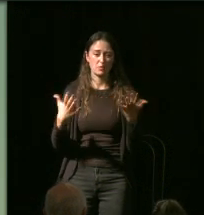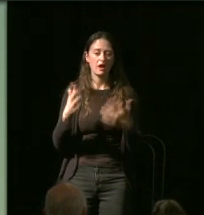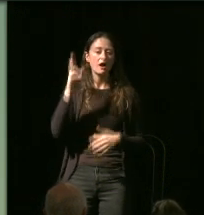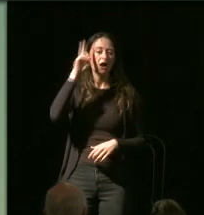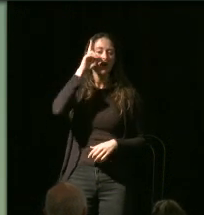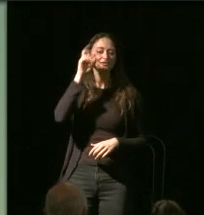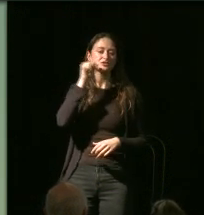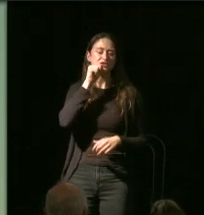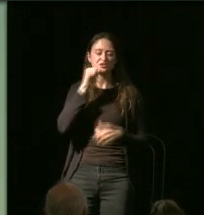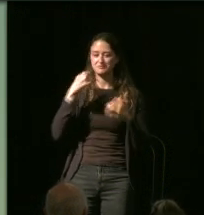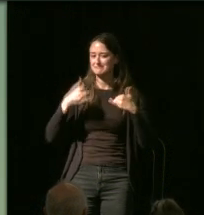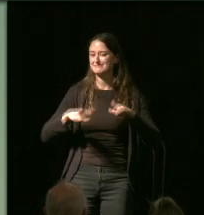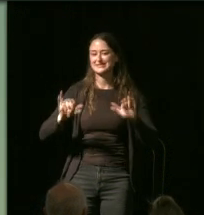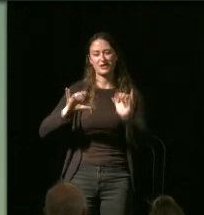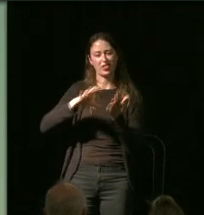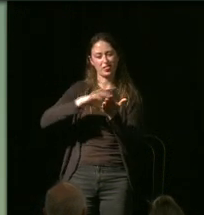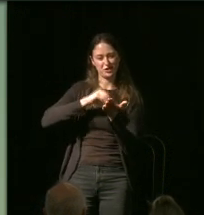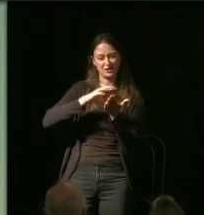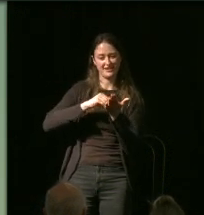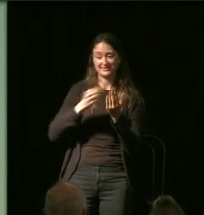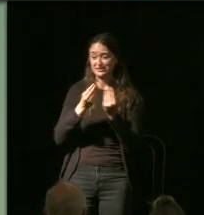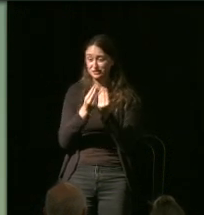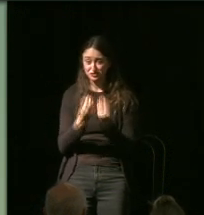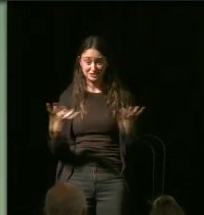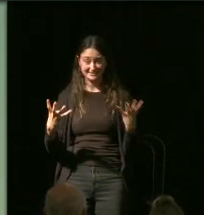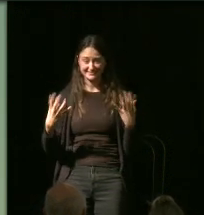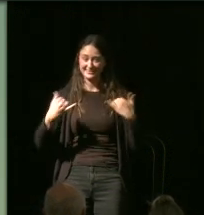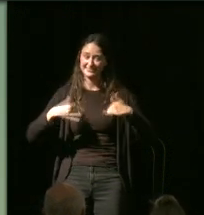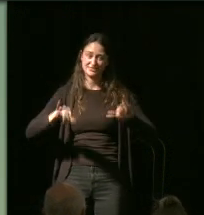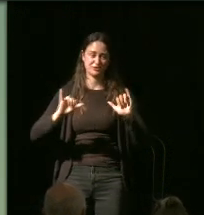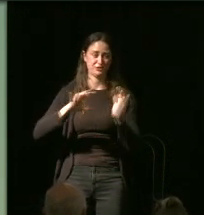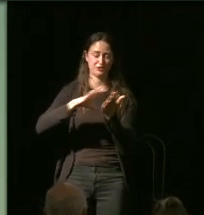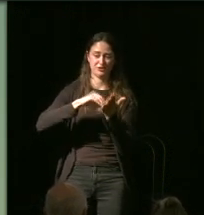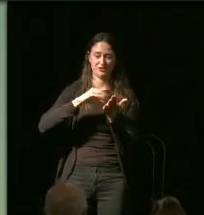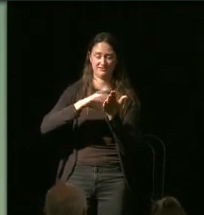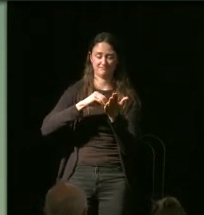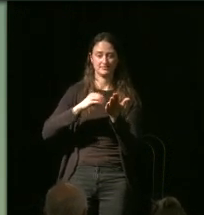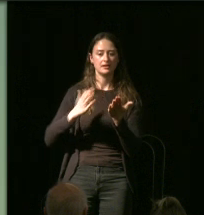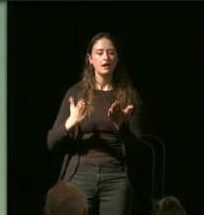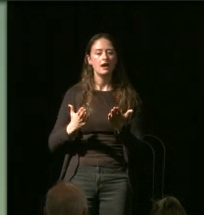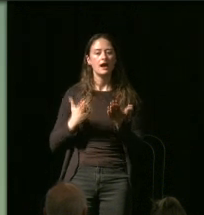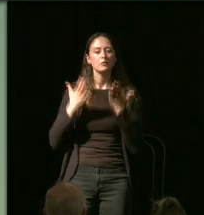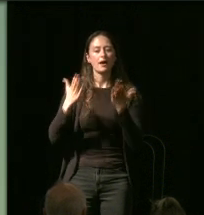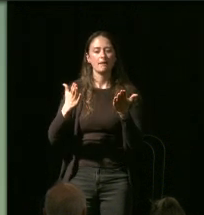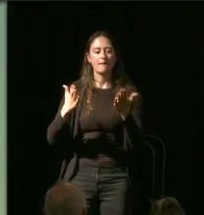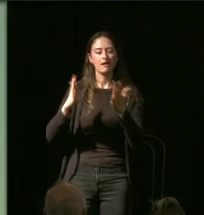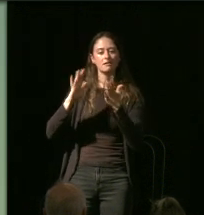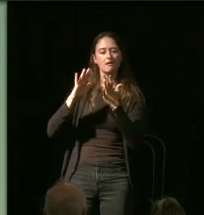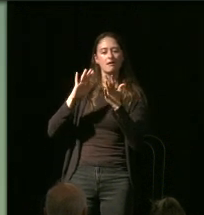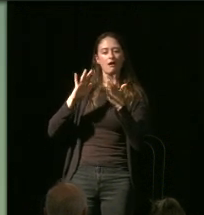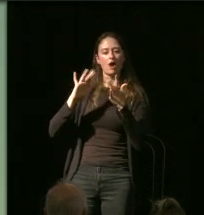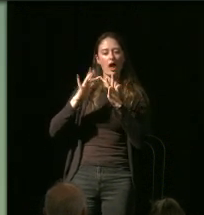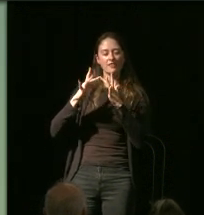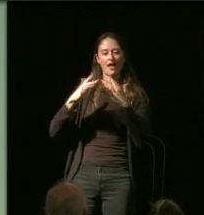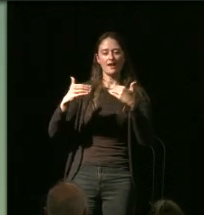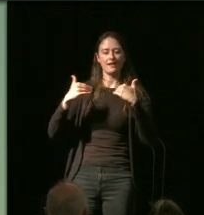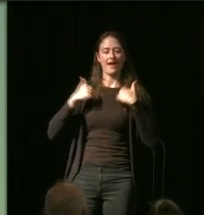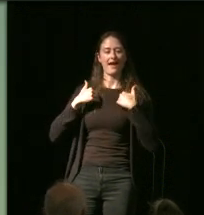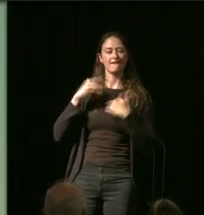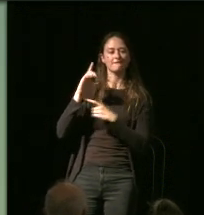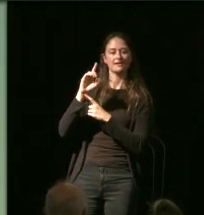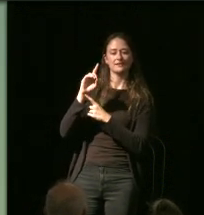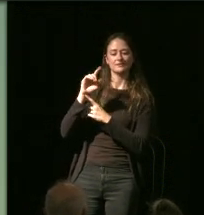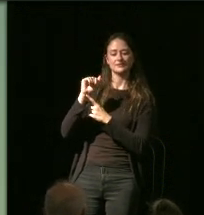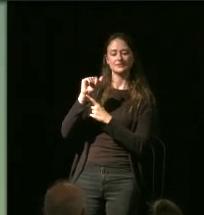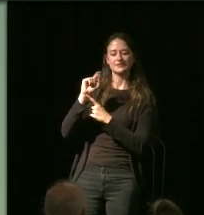syndrome. Consider participating in a genetic database or registry, of which you may learn about some registries at this conference.